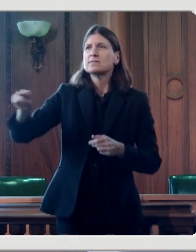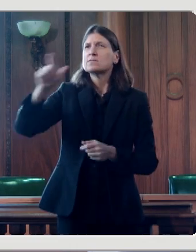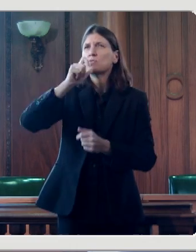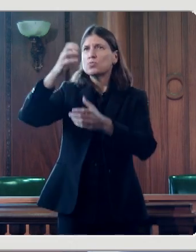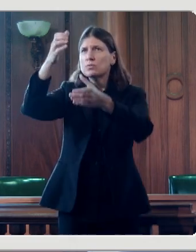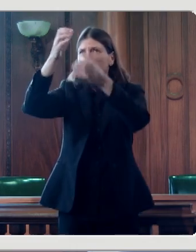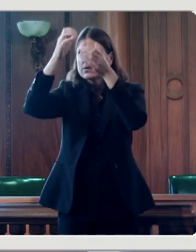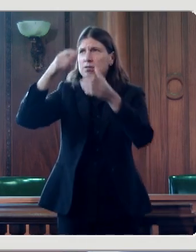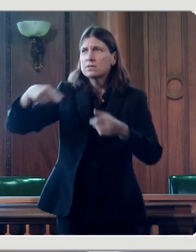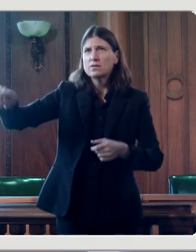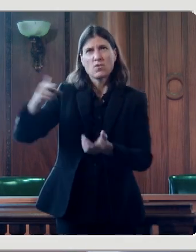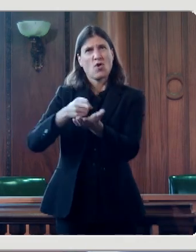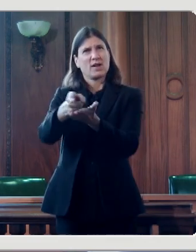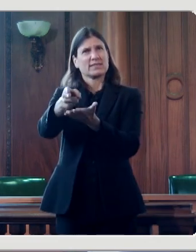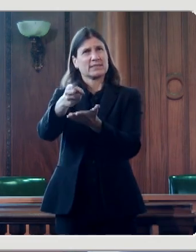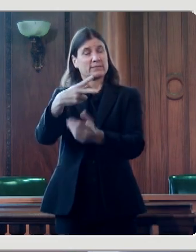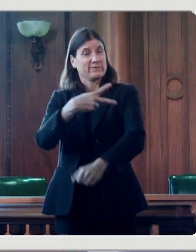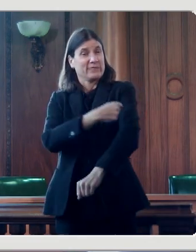you some brief updates.